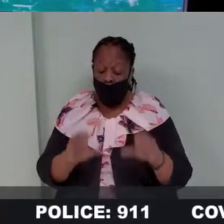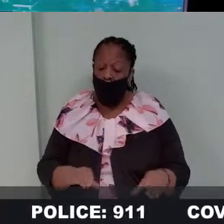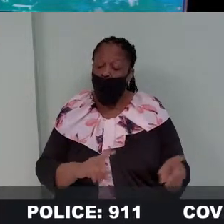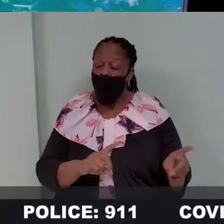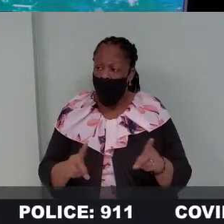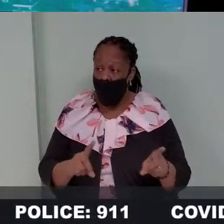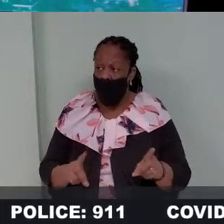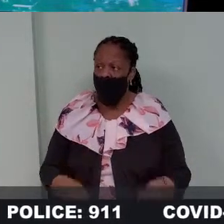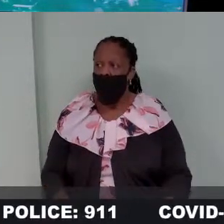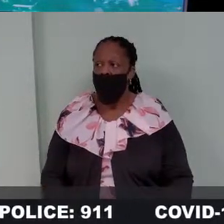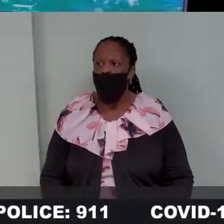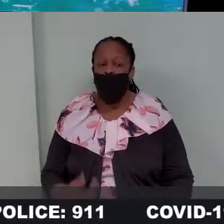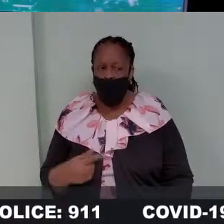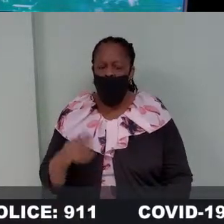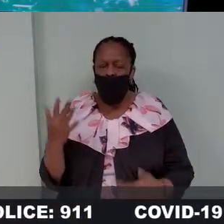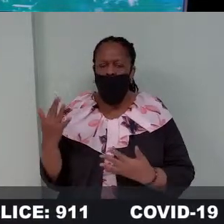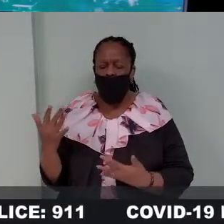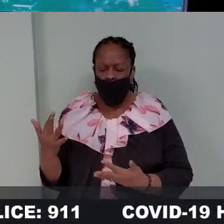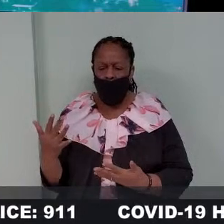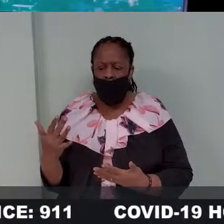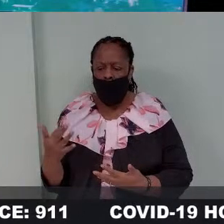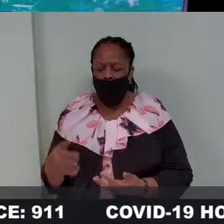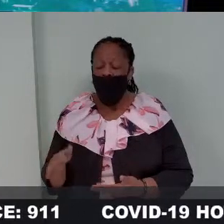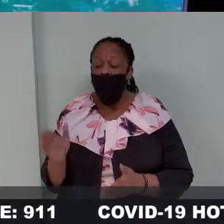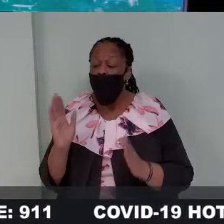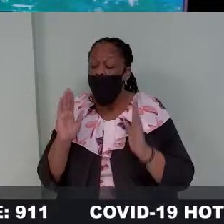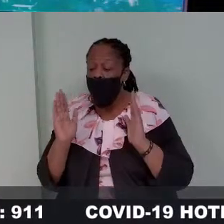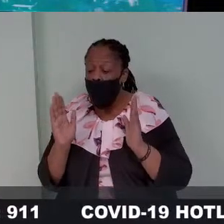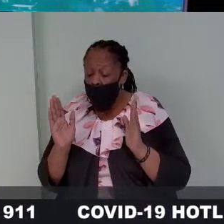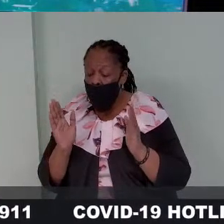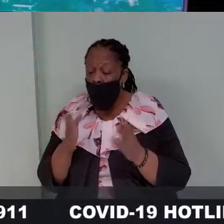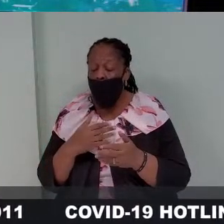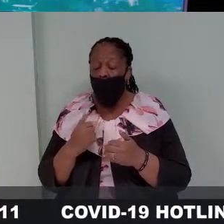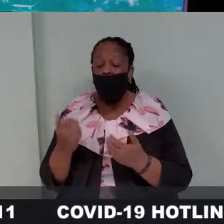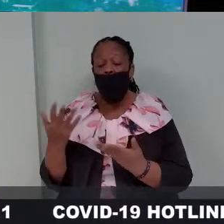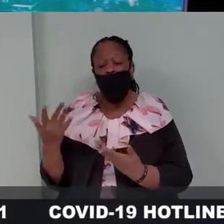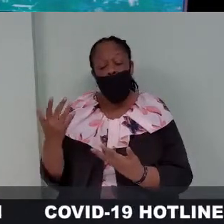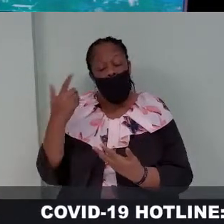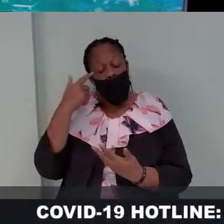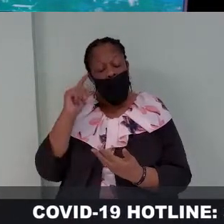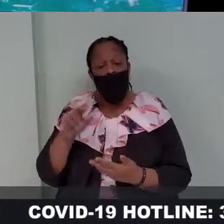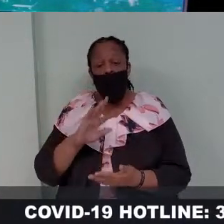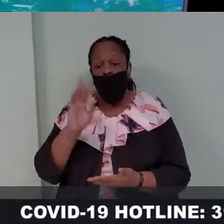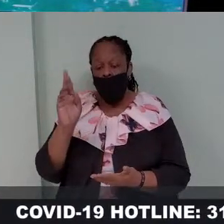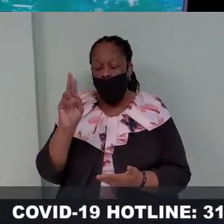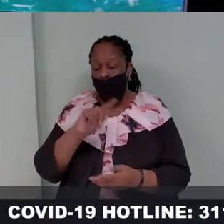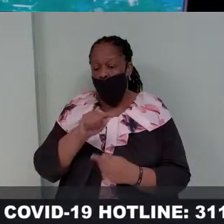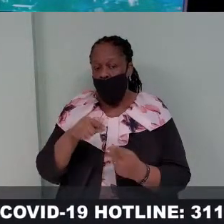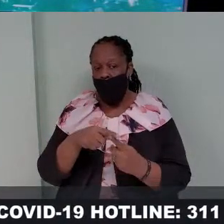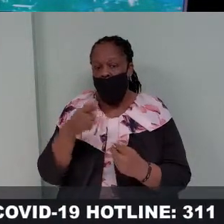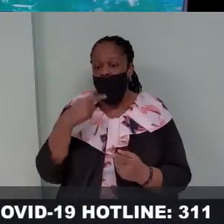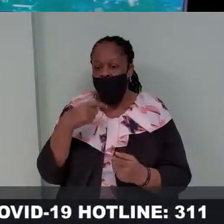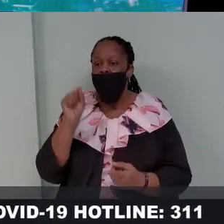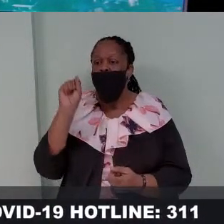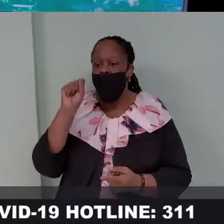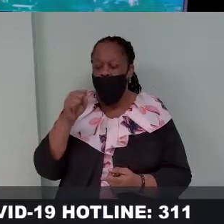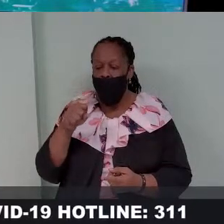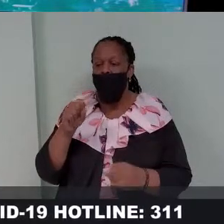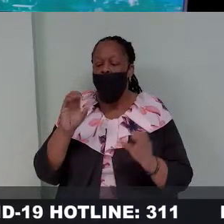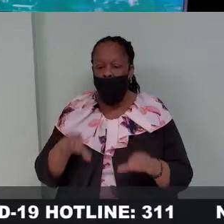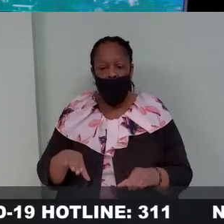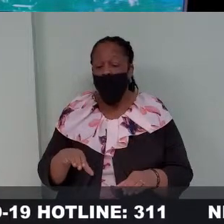candidate. So let's be cautious and wait until the full report becomes available. I think I read